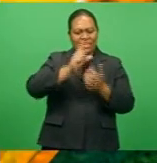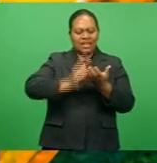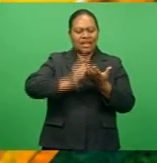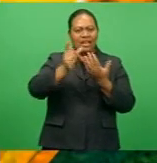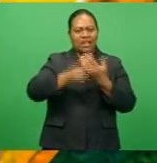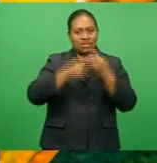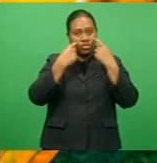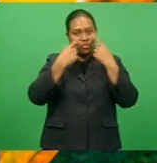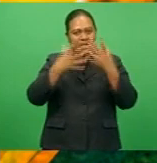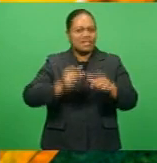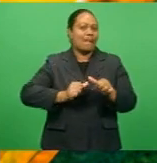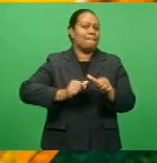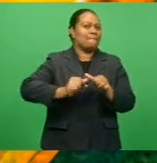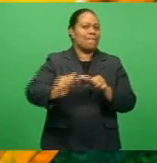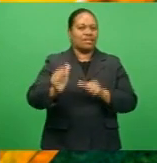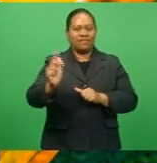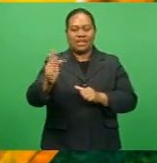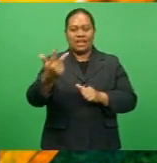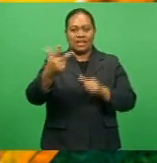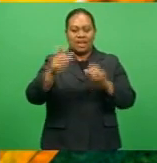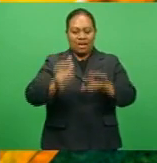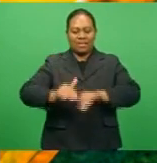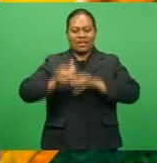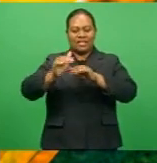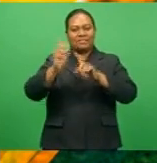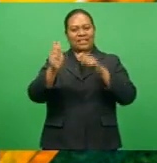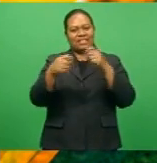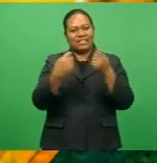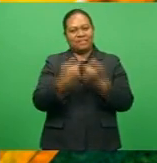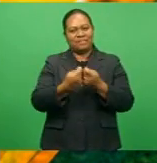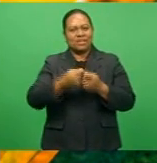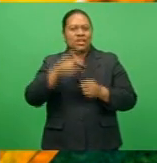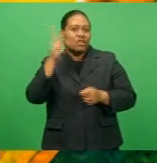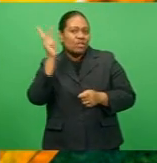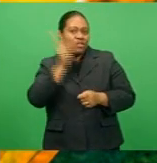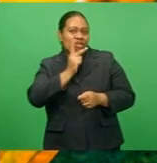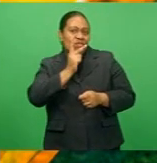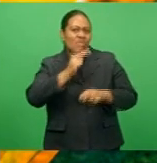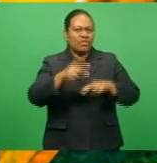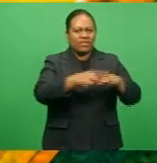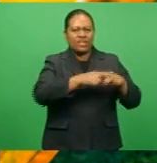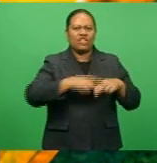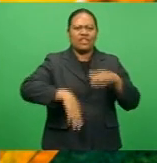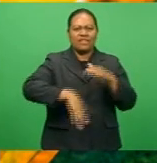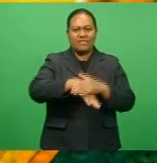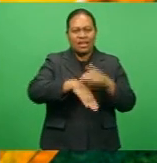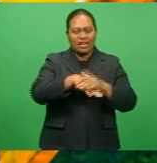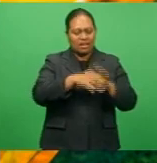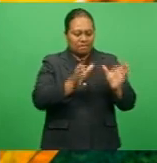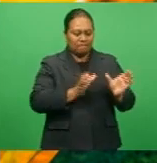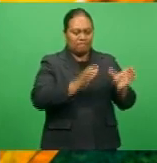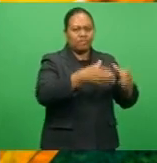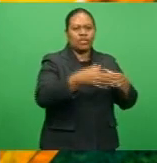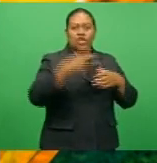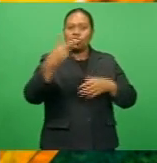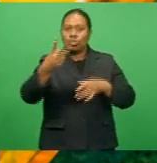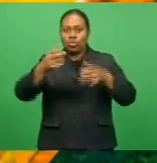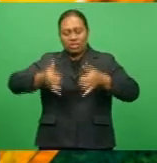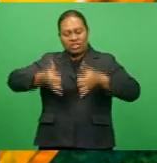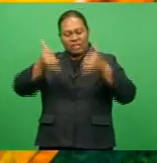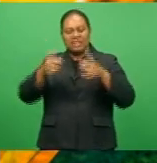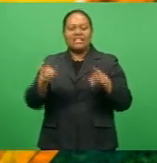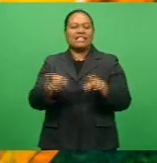to bring out the best in the 8 participating teams. The Vodafone Fiji Fact Pools have been drawn with 2 champion teams in the same